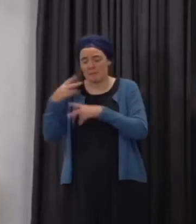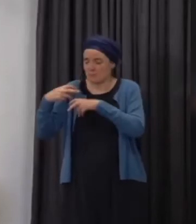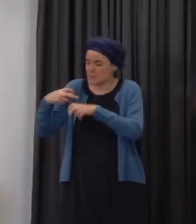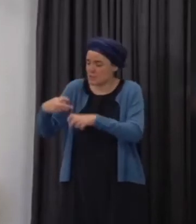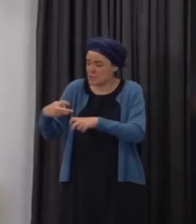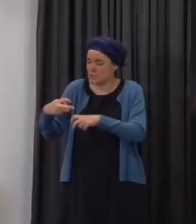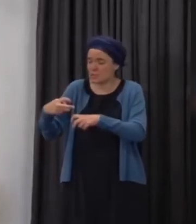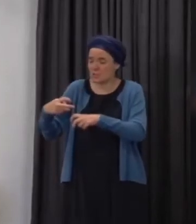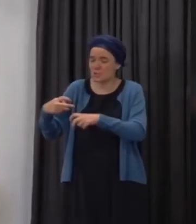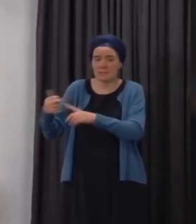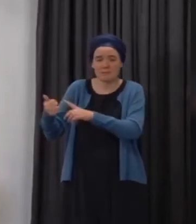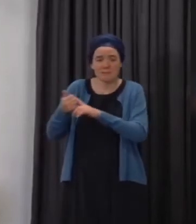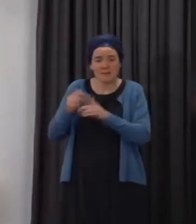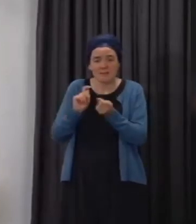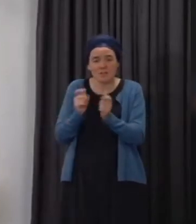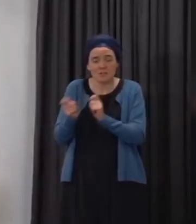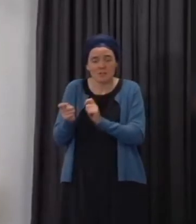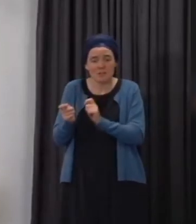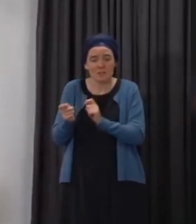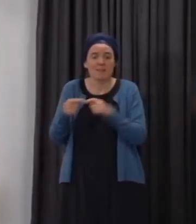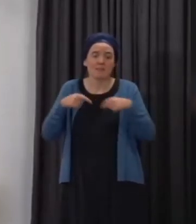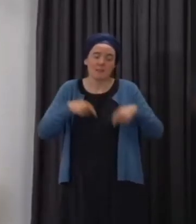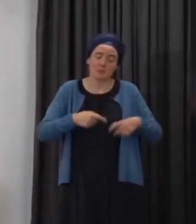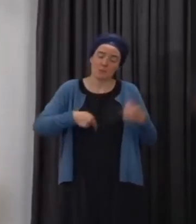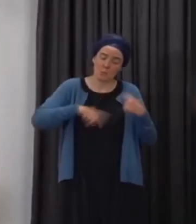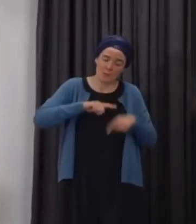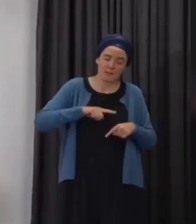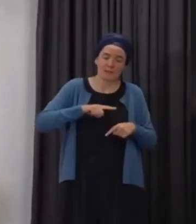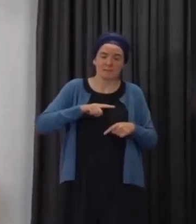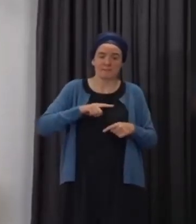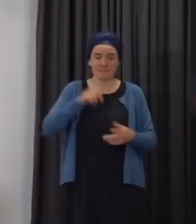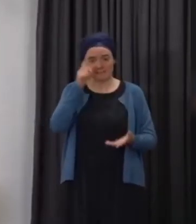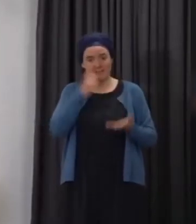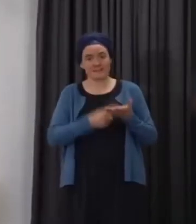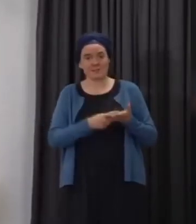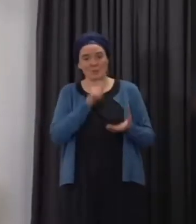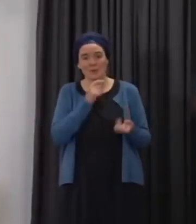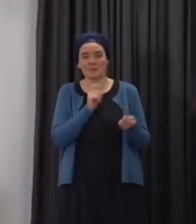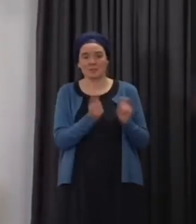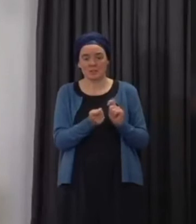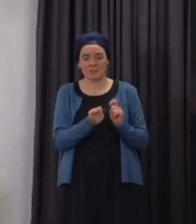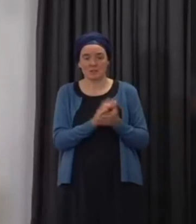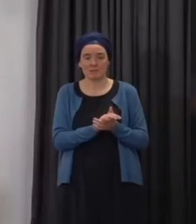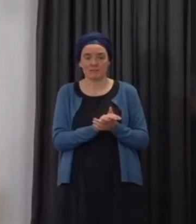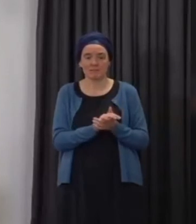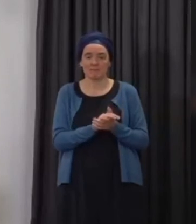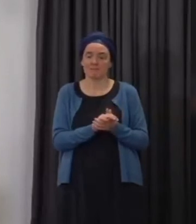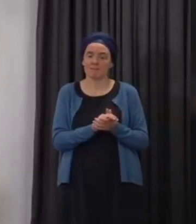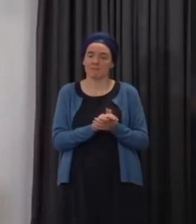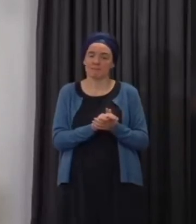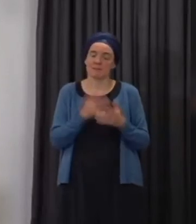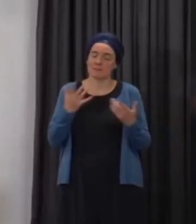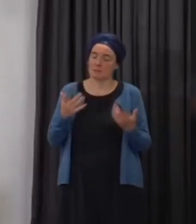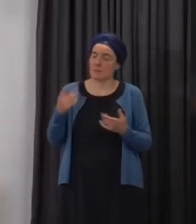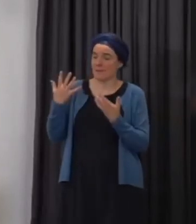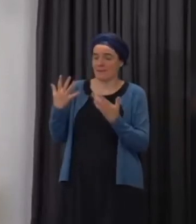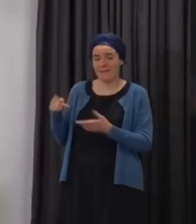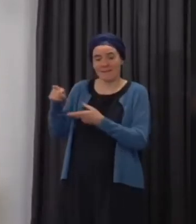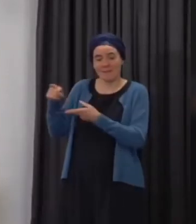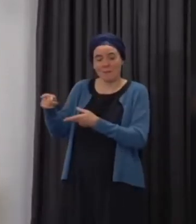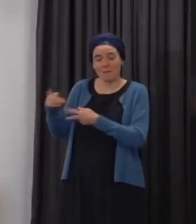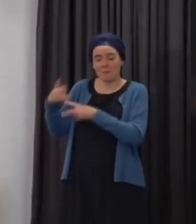we make on behalf of the people of Wales, because the advice will change as a scientific evidence base continues to